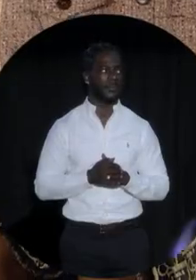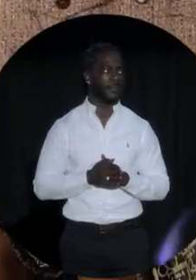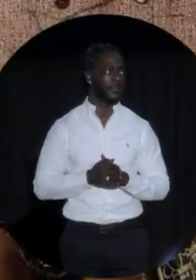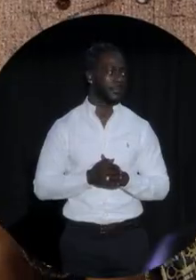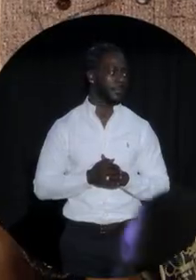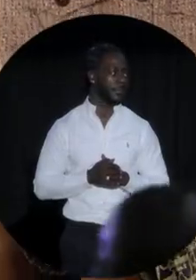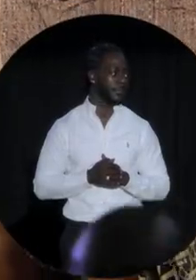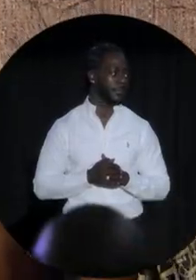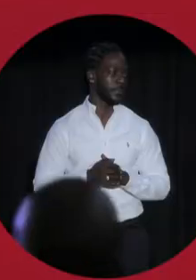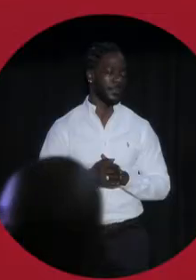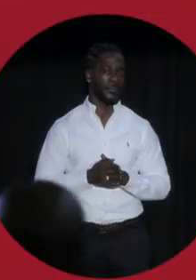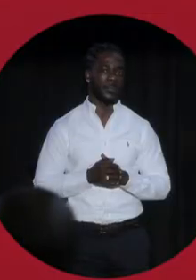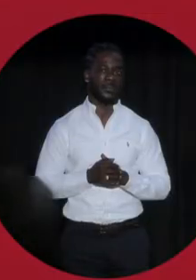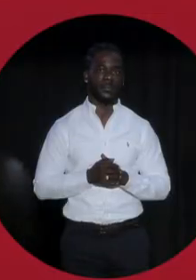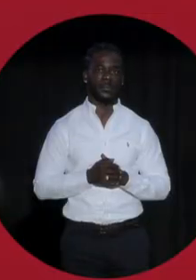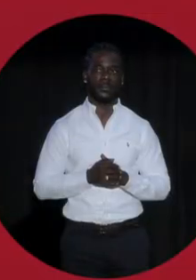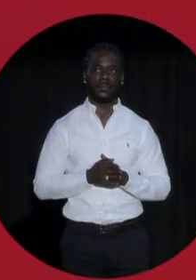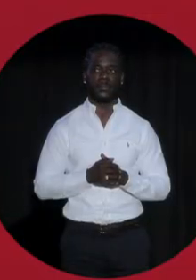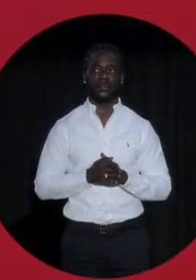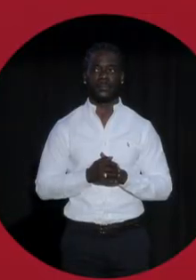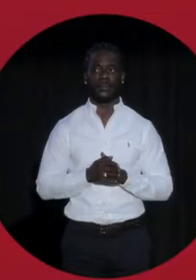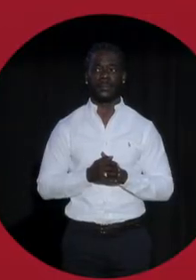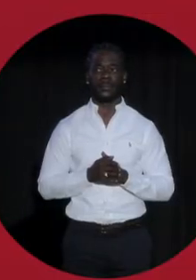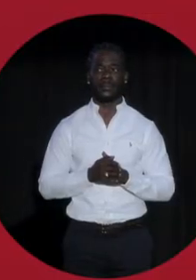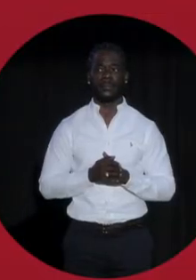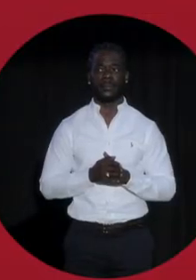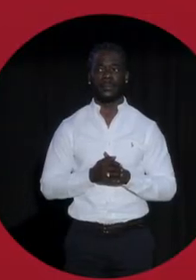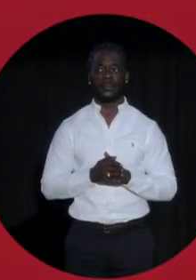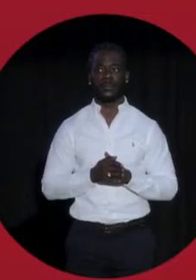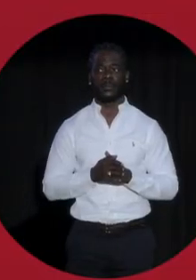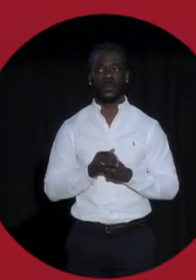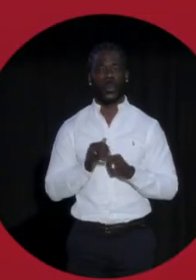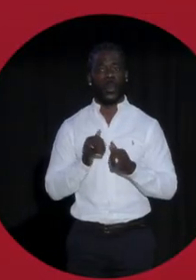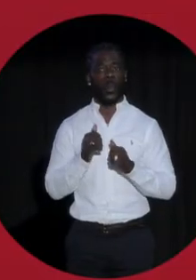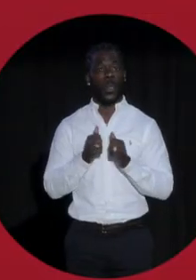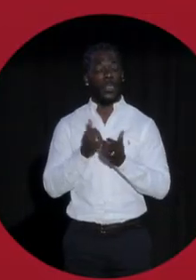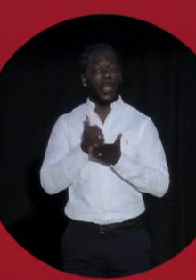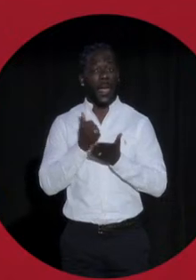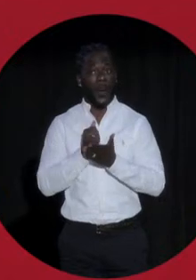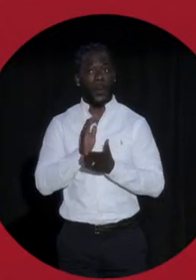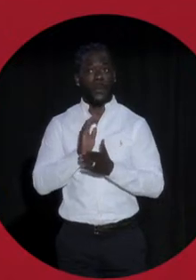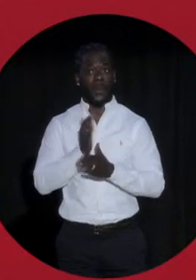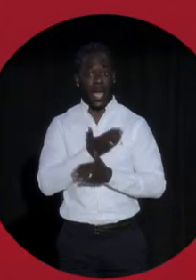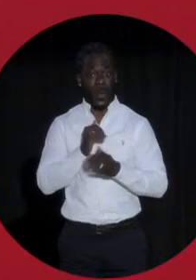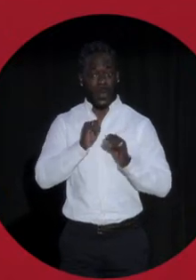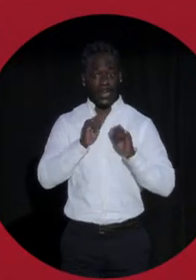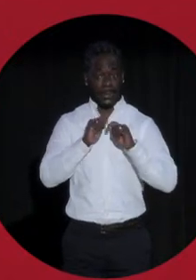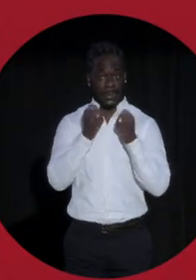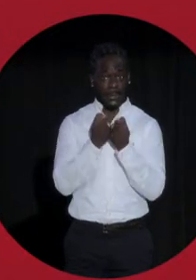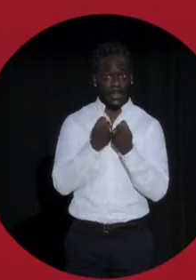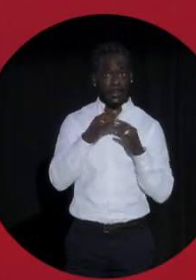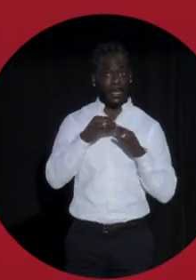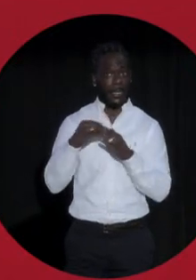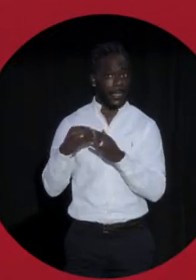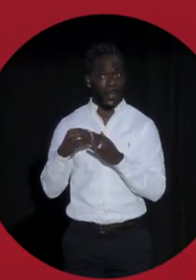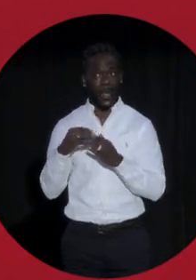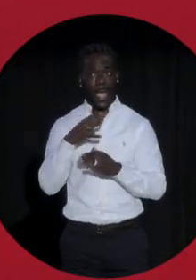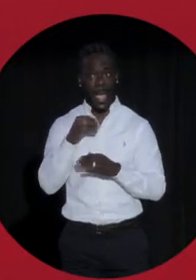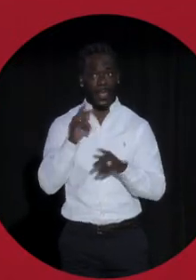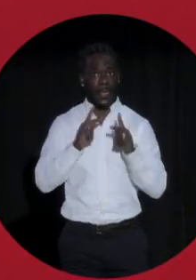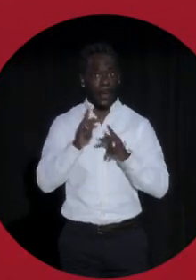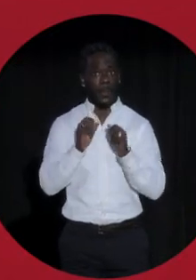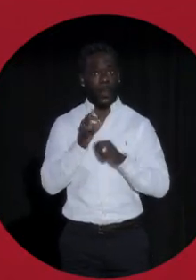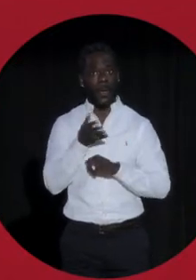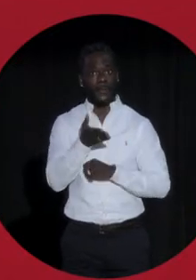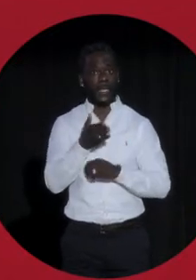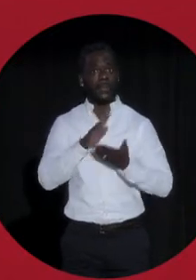With the hand of our team leader in partnership and abiding faith in the essential goodness of the people of this county, we